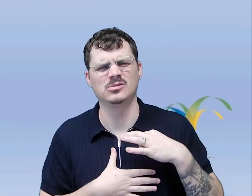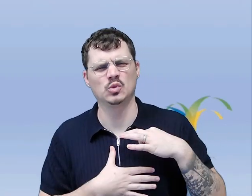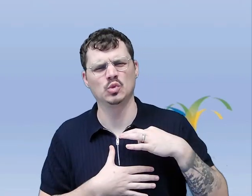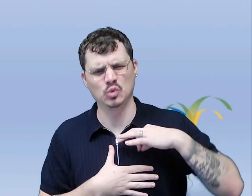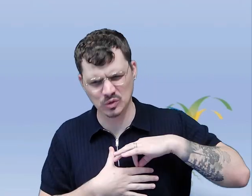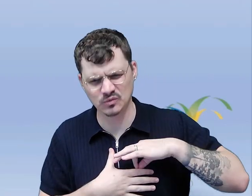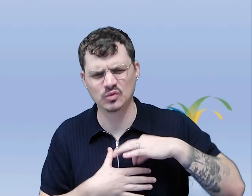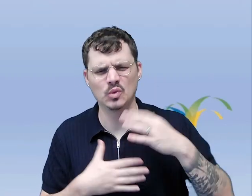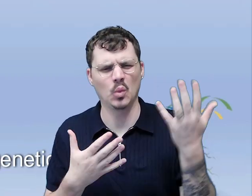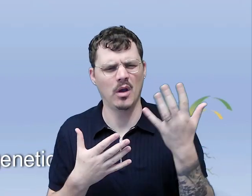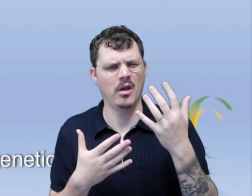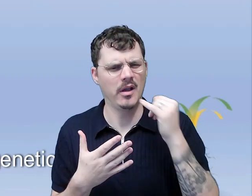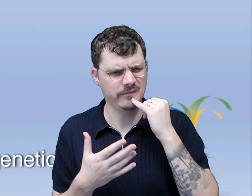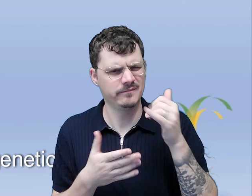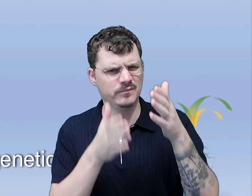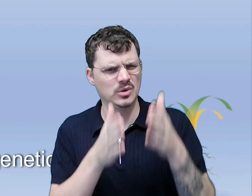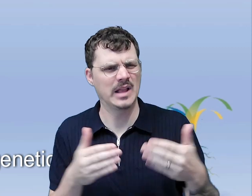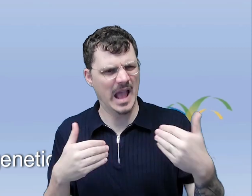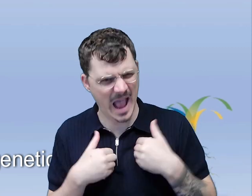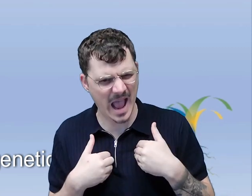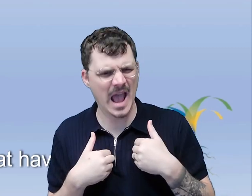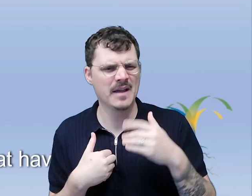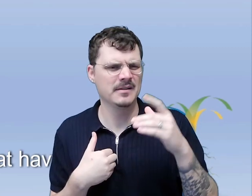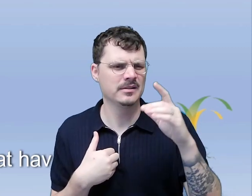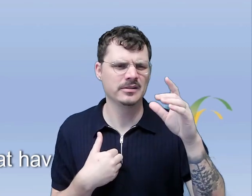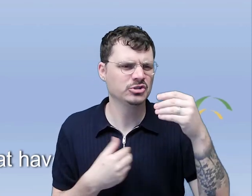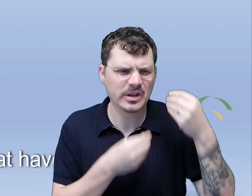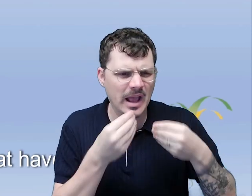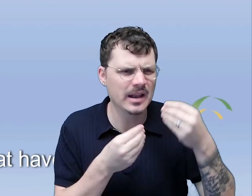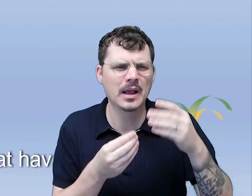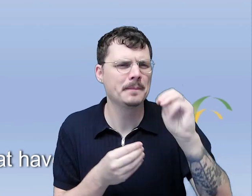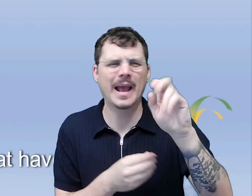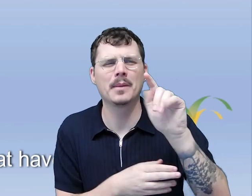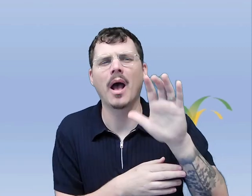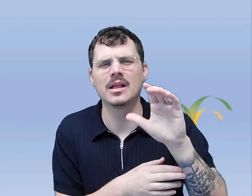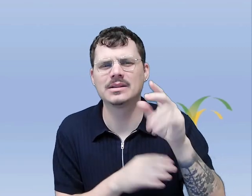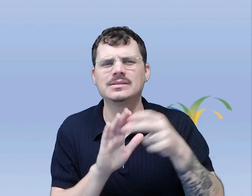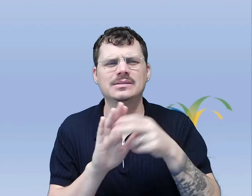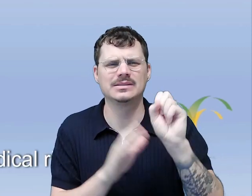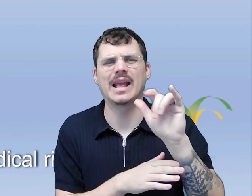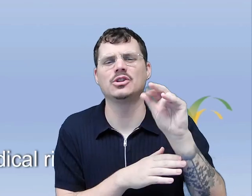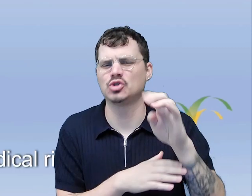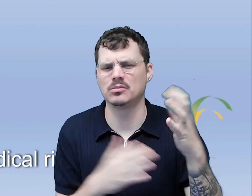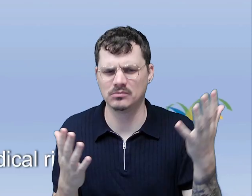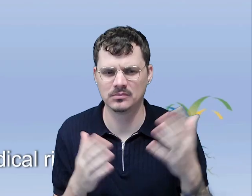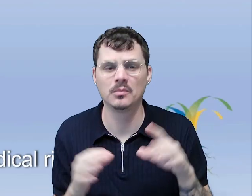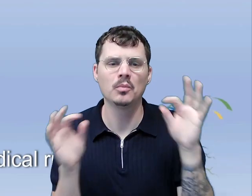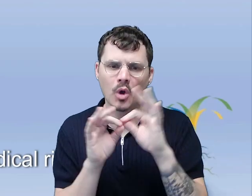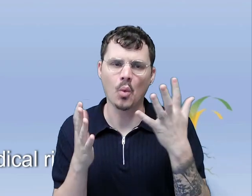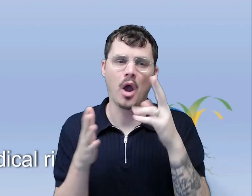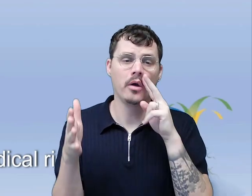So what's useful about knowing if a person has a genetic syndrome or a metabolic syndrome or what have you? Well, the big thing